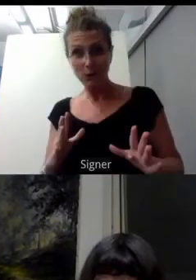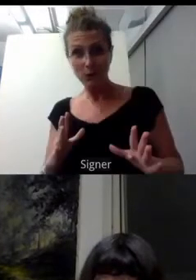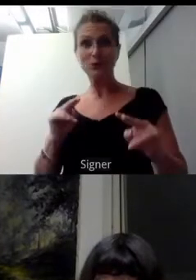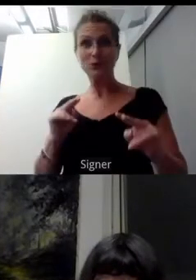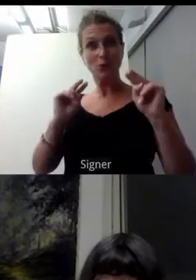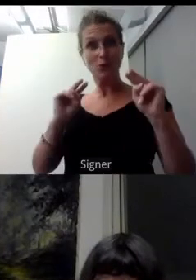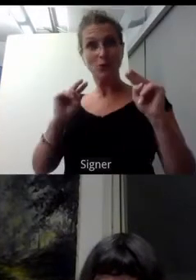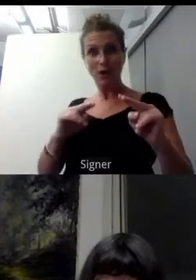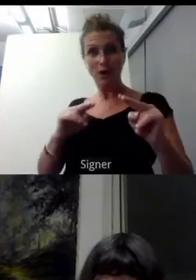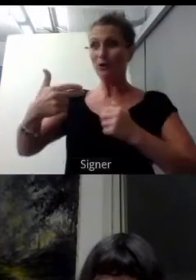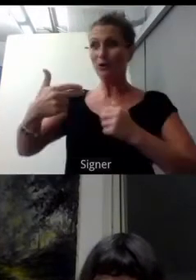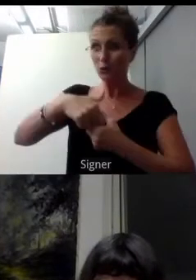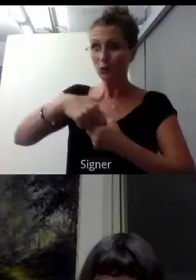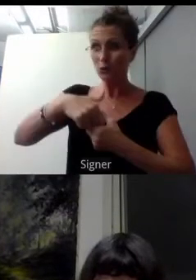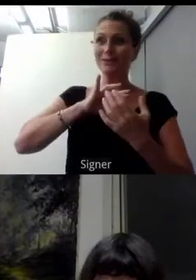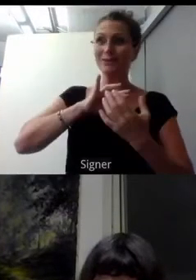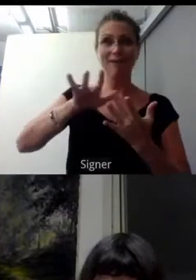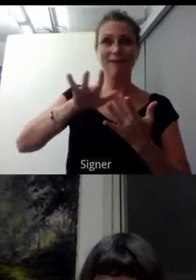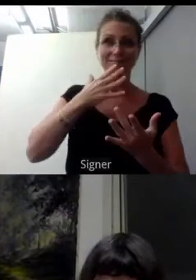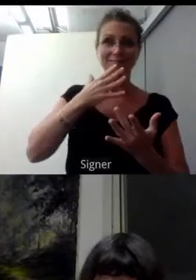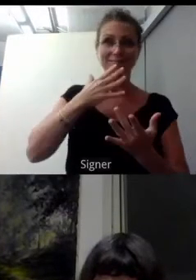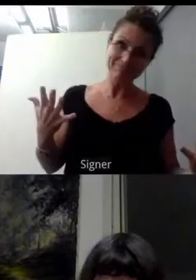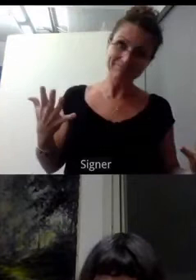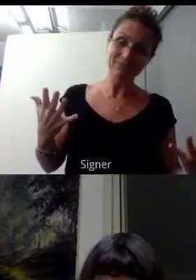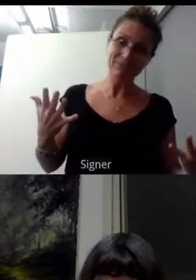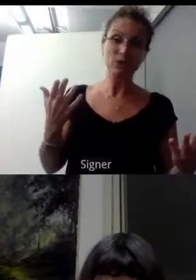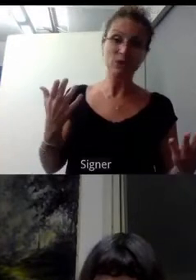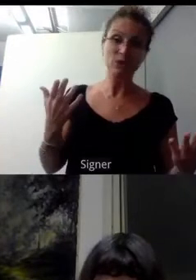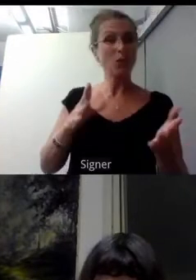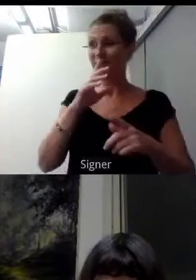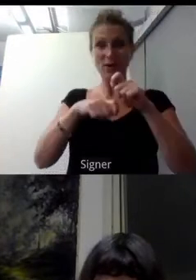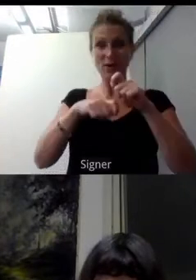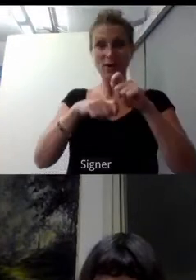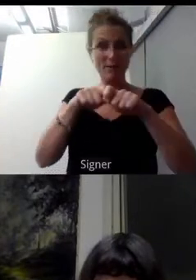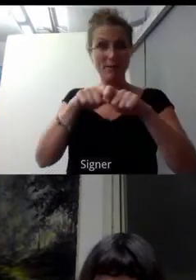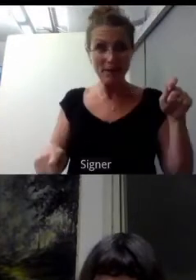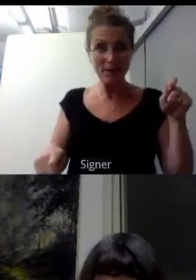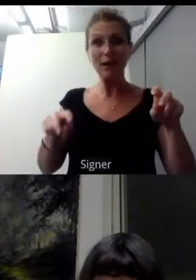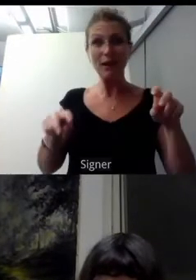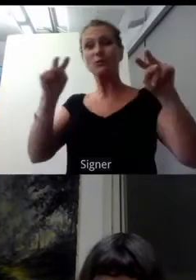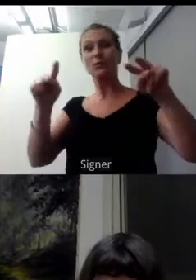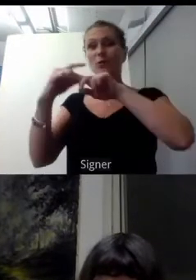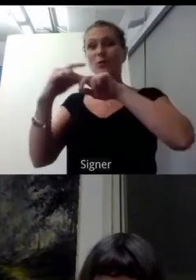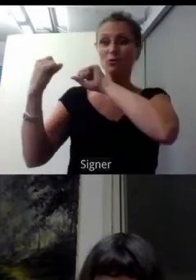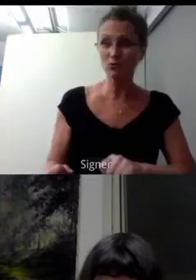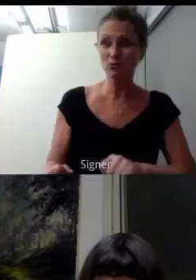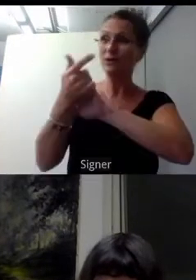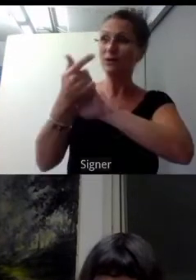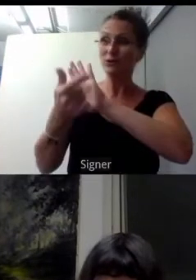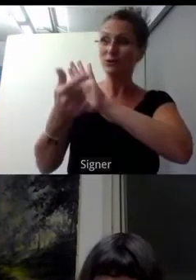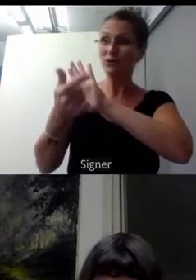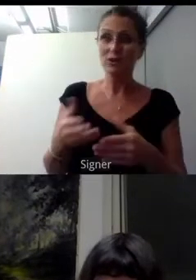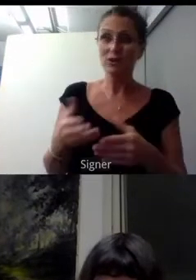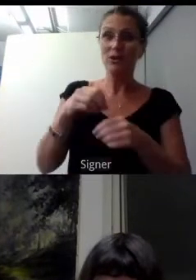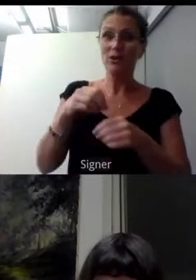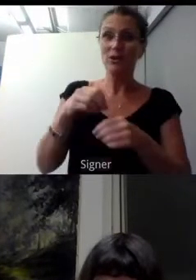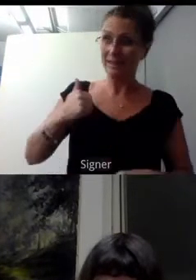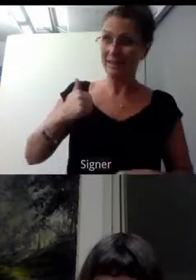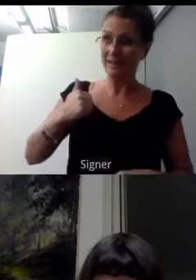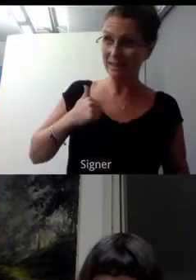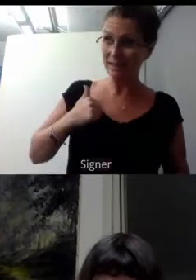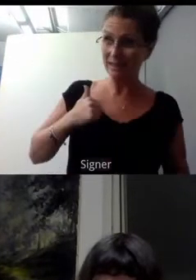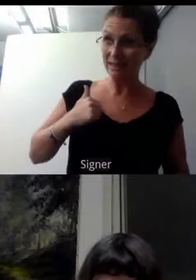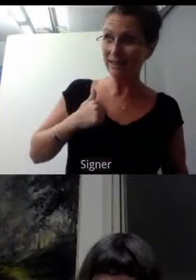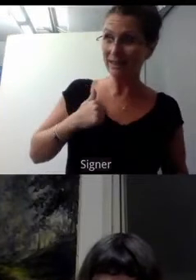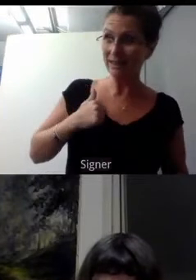sign off now and look forward to strong accessibility legislation in Canada. Call on 7 more provinces to take action across this